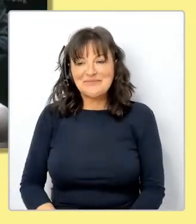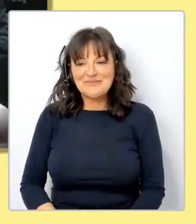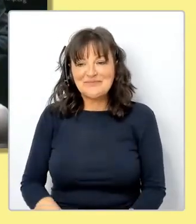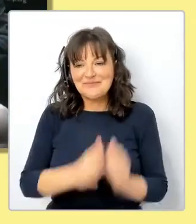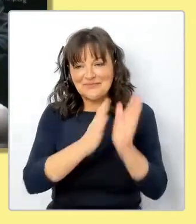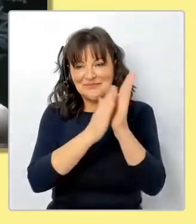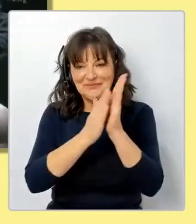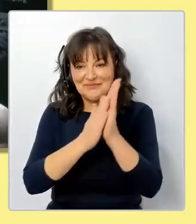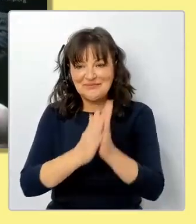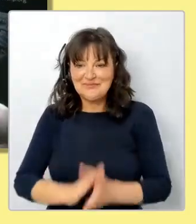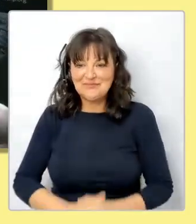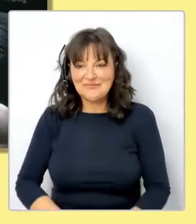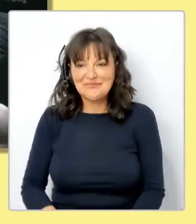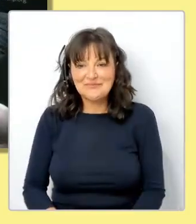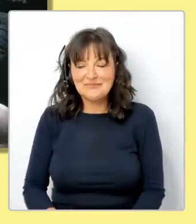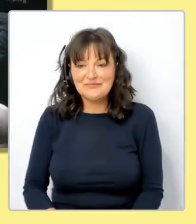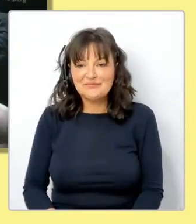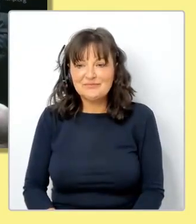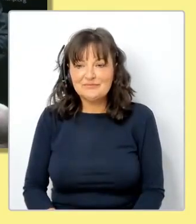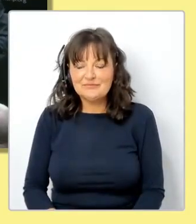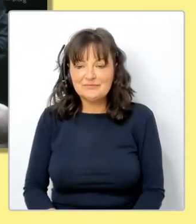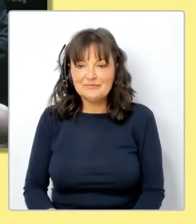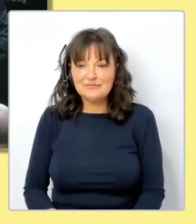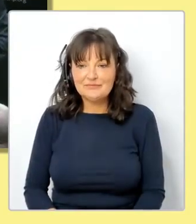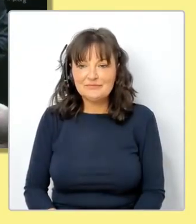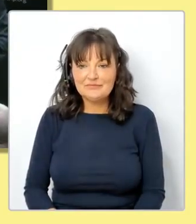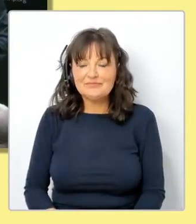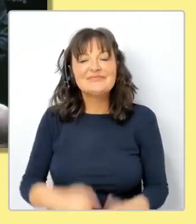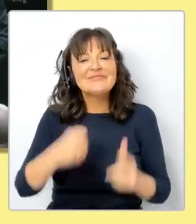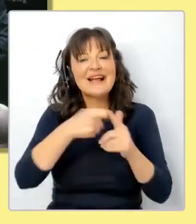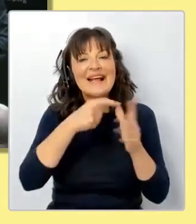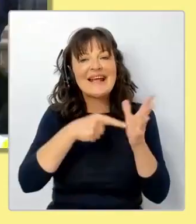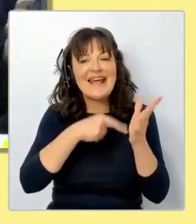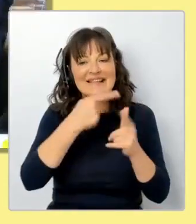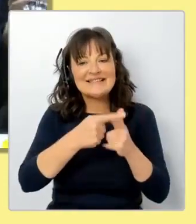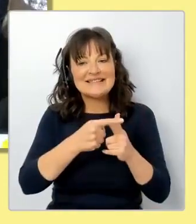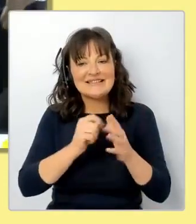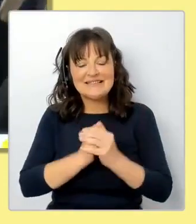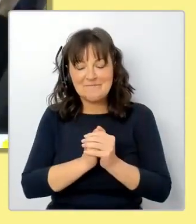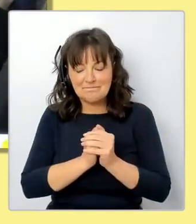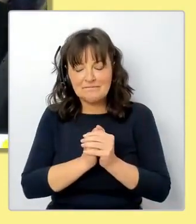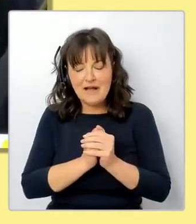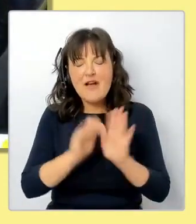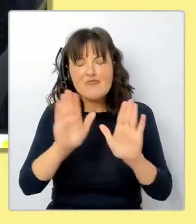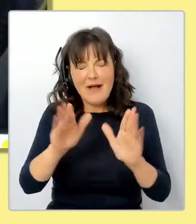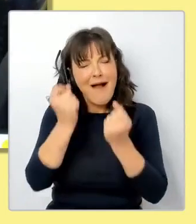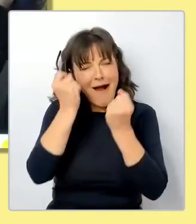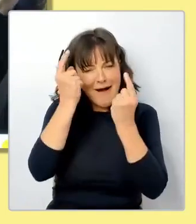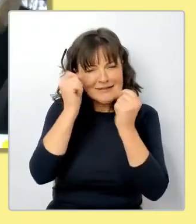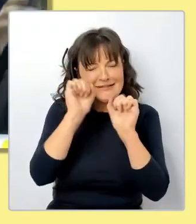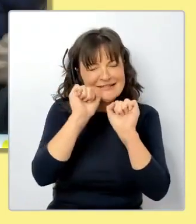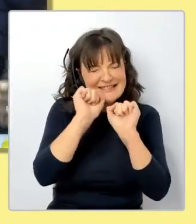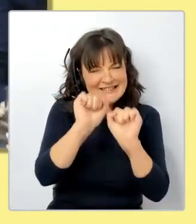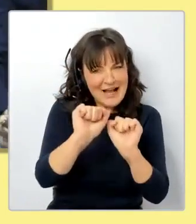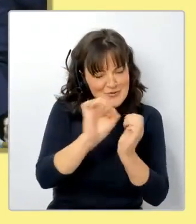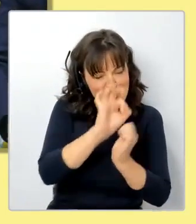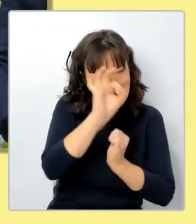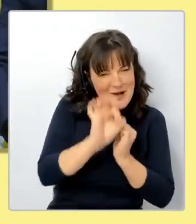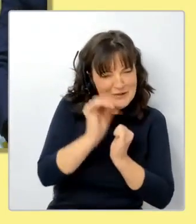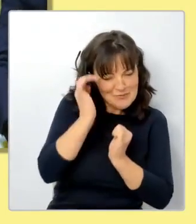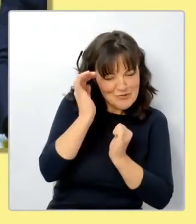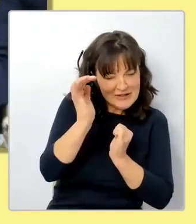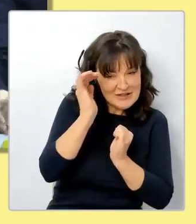Thank you. And now, Kate. Thanks very much. Well, I understand the principle of the question, and I think it's a